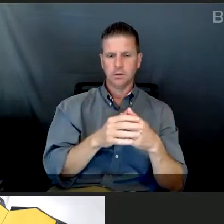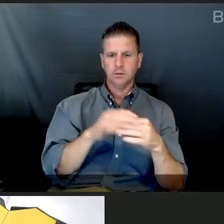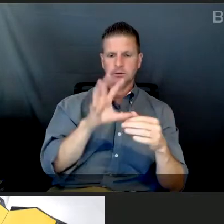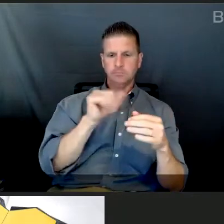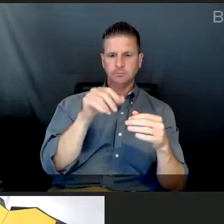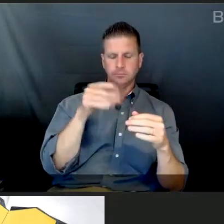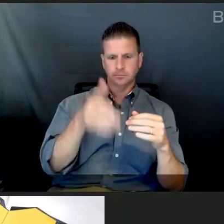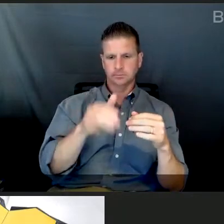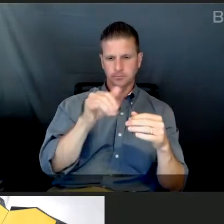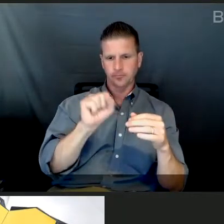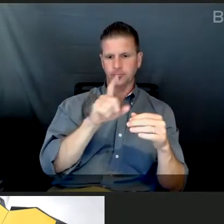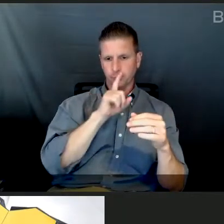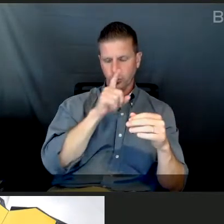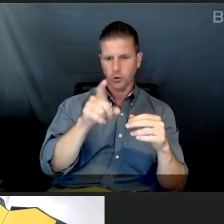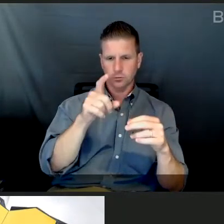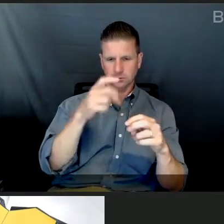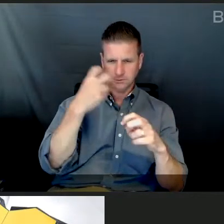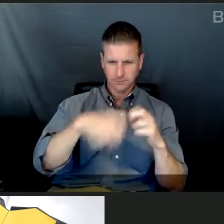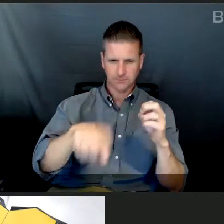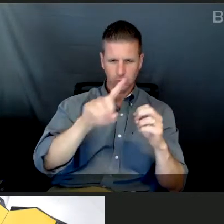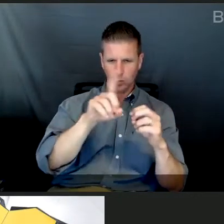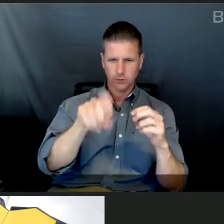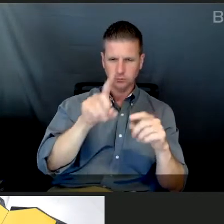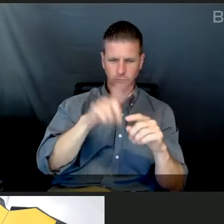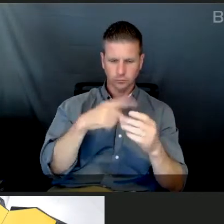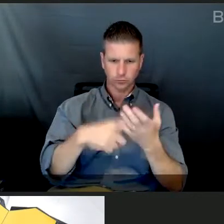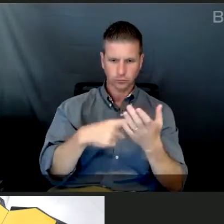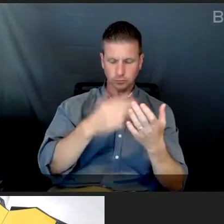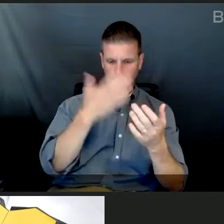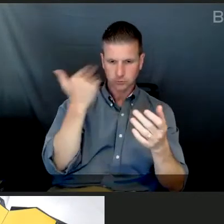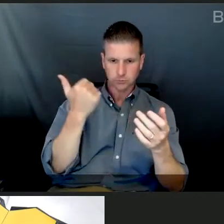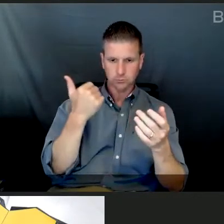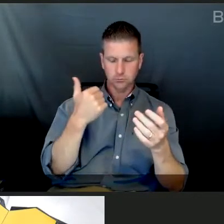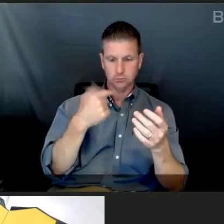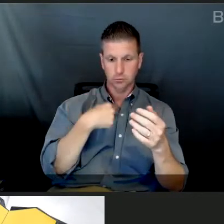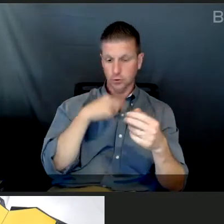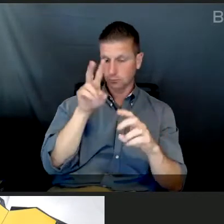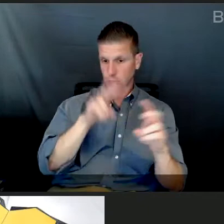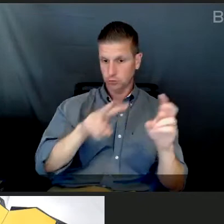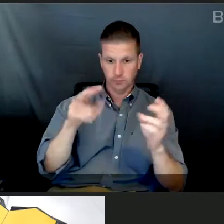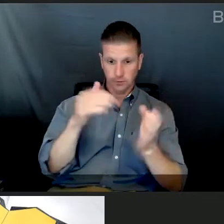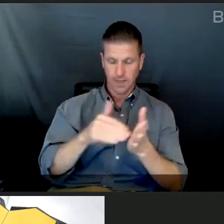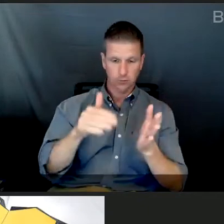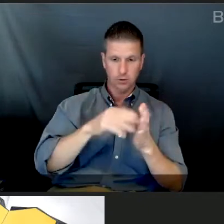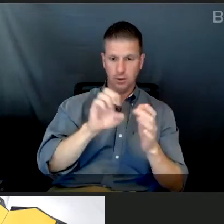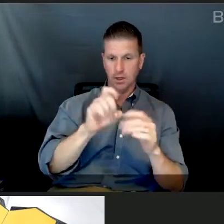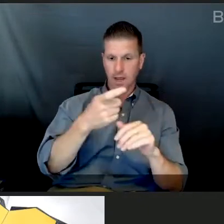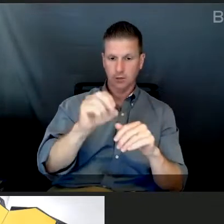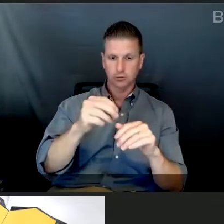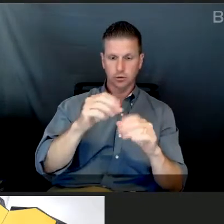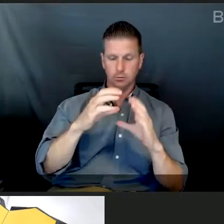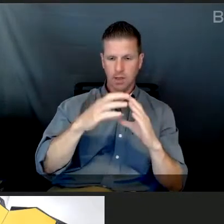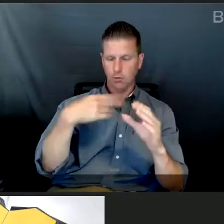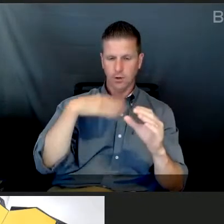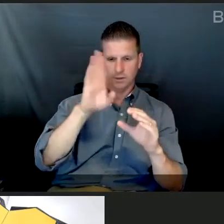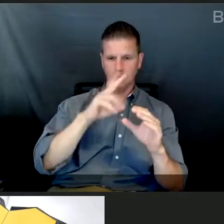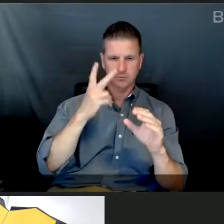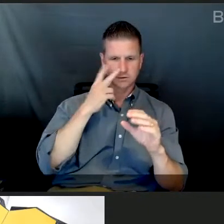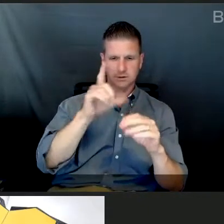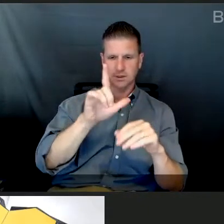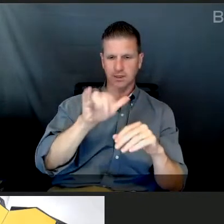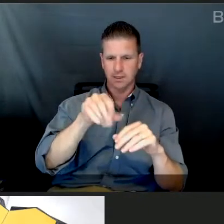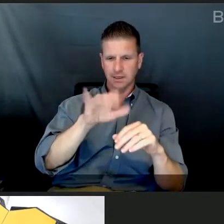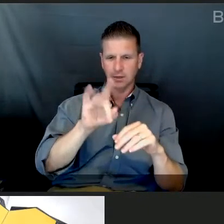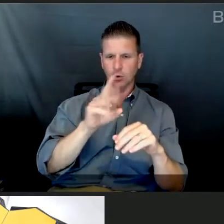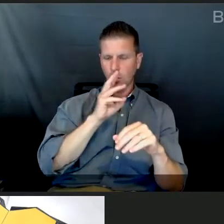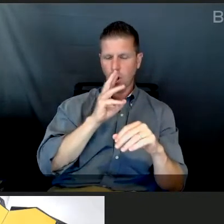is a really hard question to address because although we've observed thousands of exoplanets, we've never seen liquid water on their surfaces.